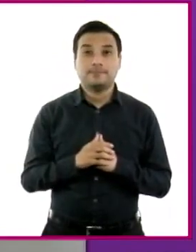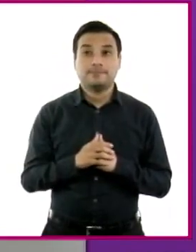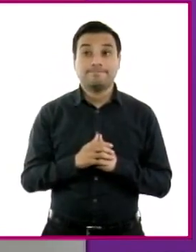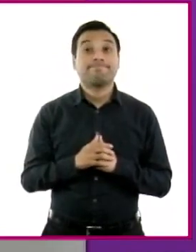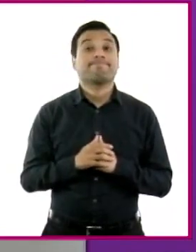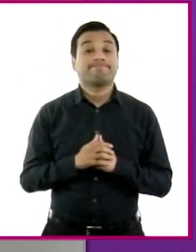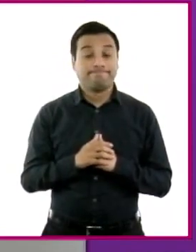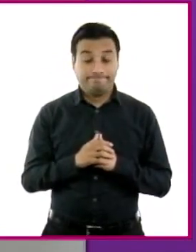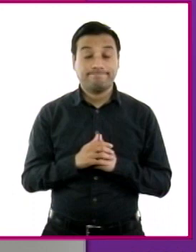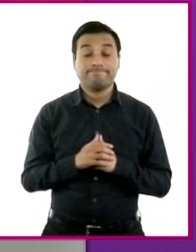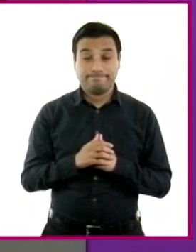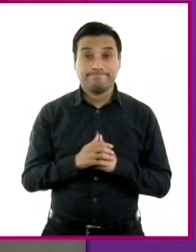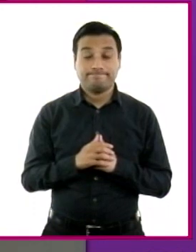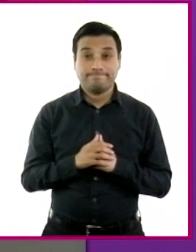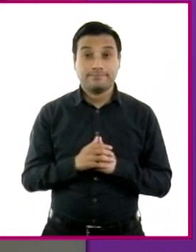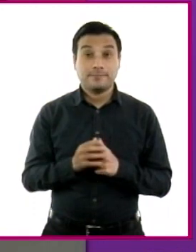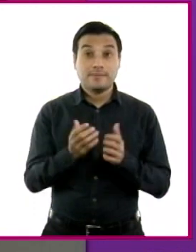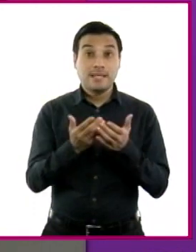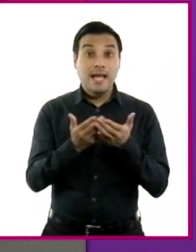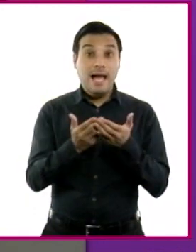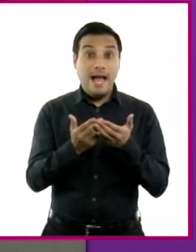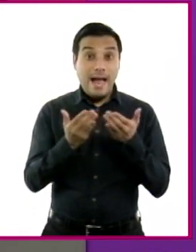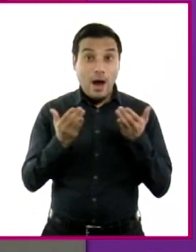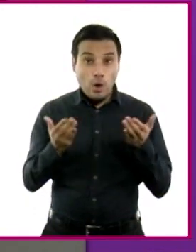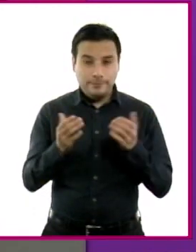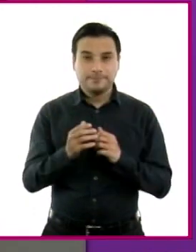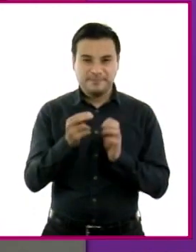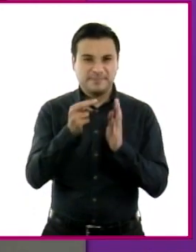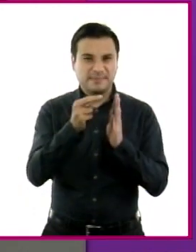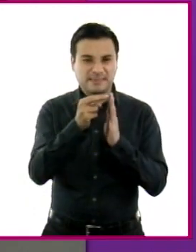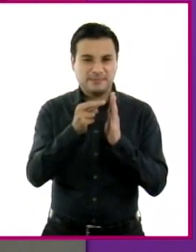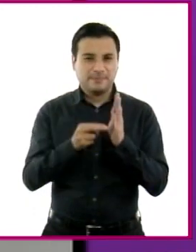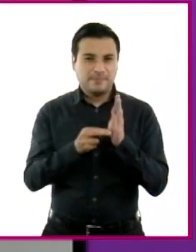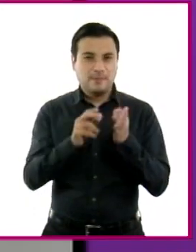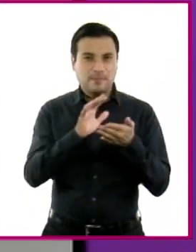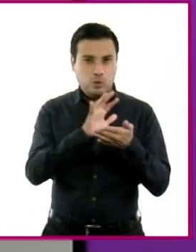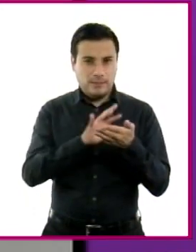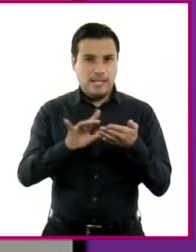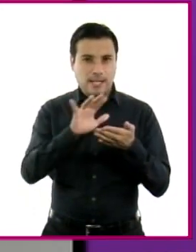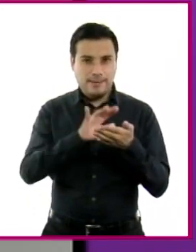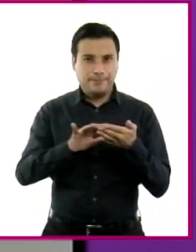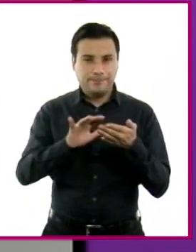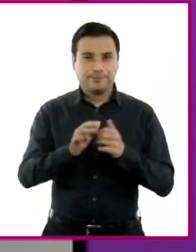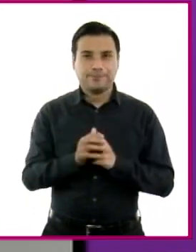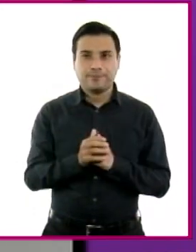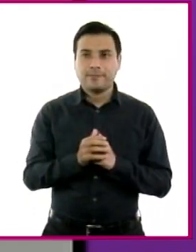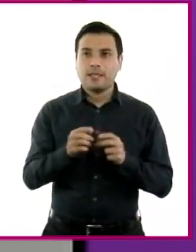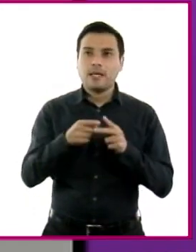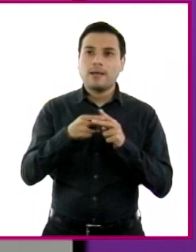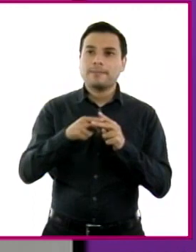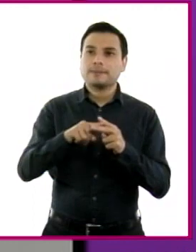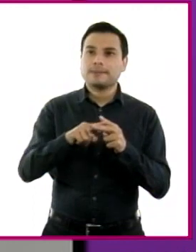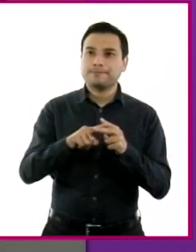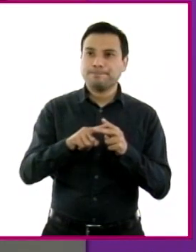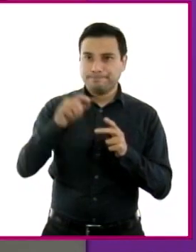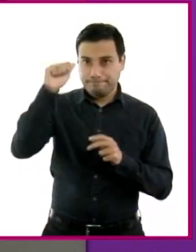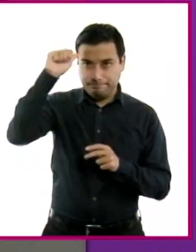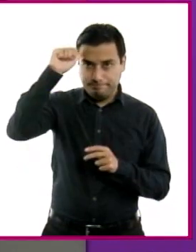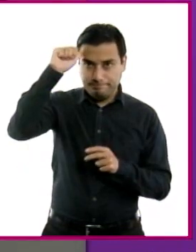That's right. And now we're going to read the rules we selected. Can you start with the first one,